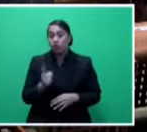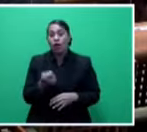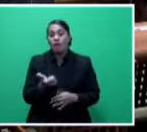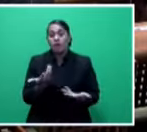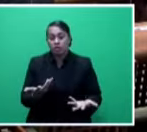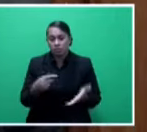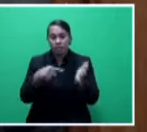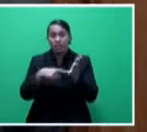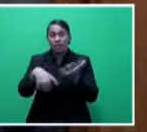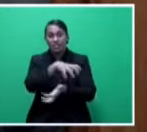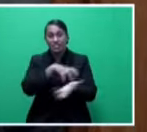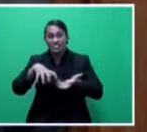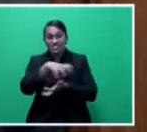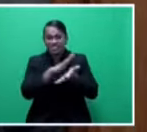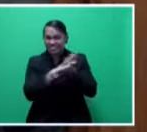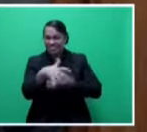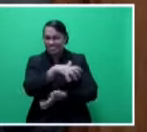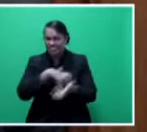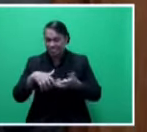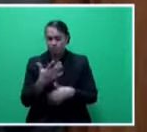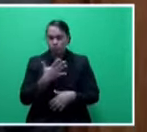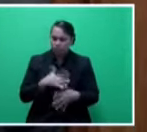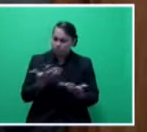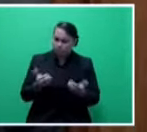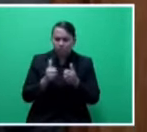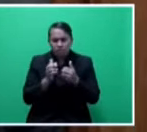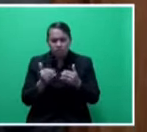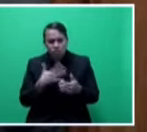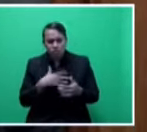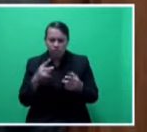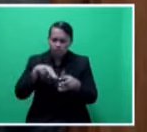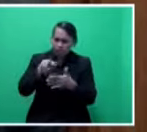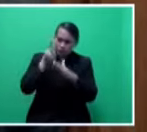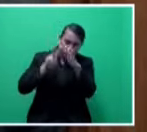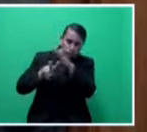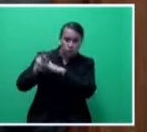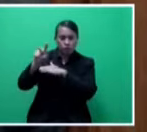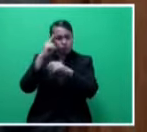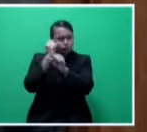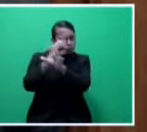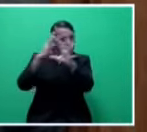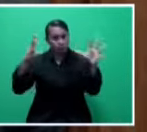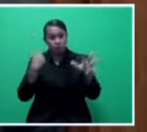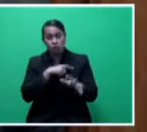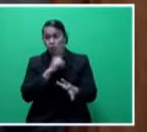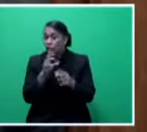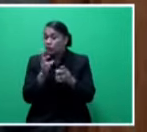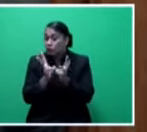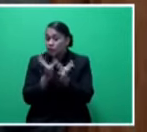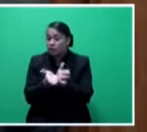Harold. Let me start by reiterating the vision of the Fiji Met Service, which is a safe and